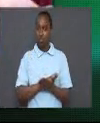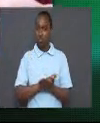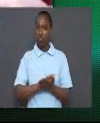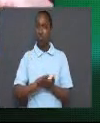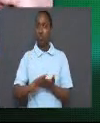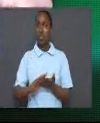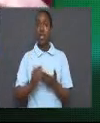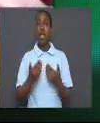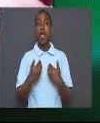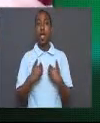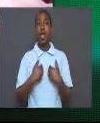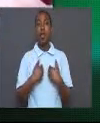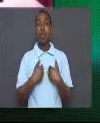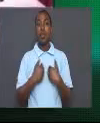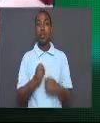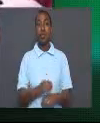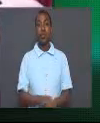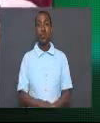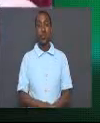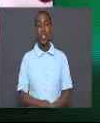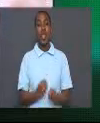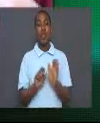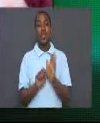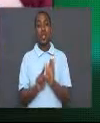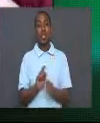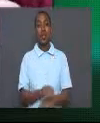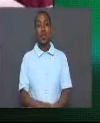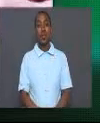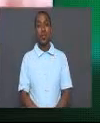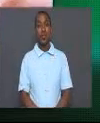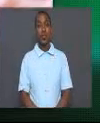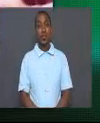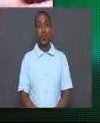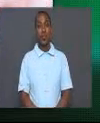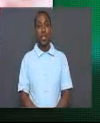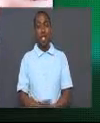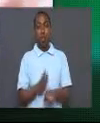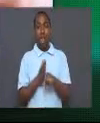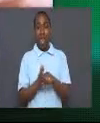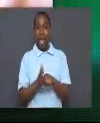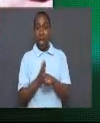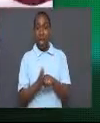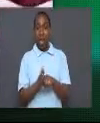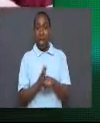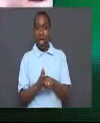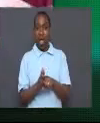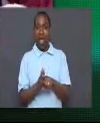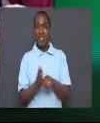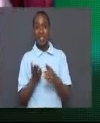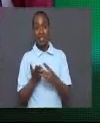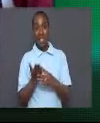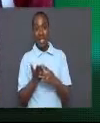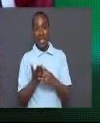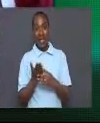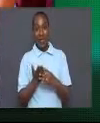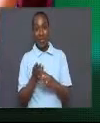different foods. For instance, the knife used to cut meat